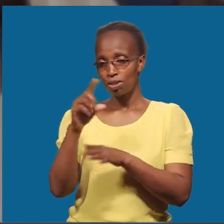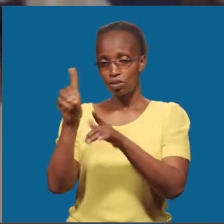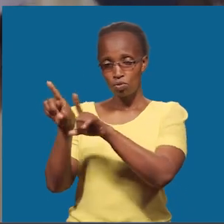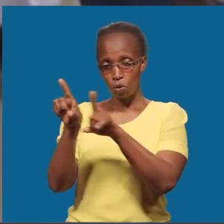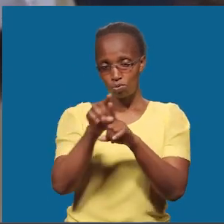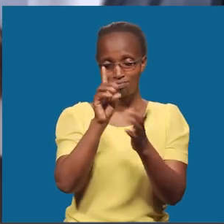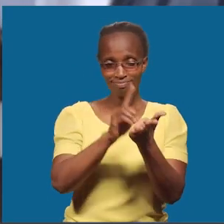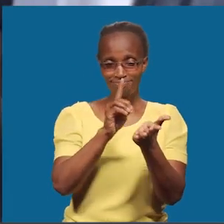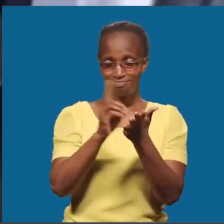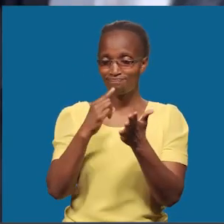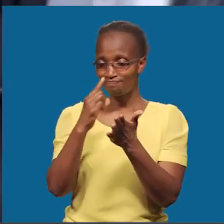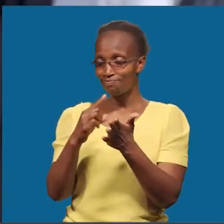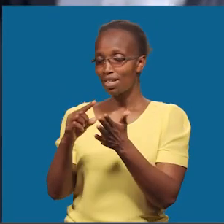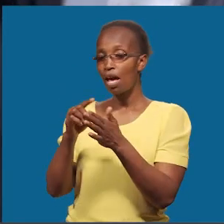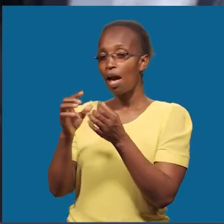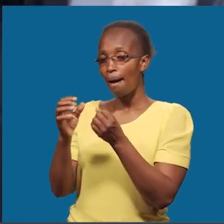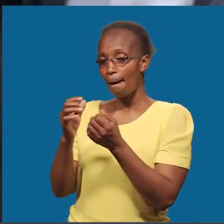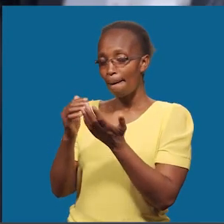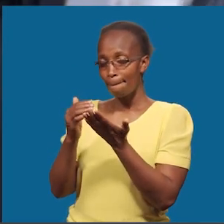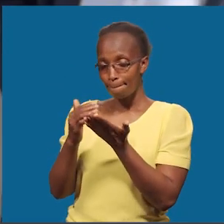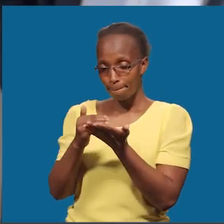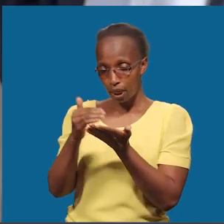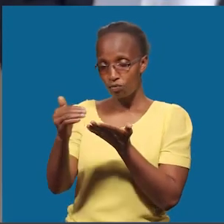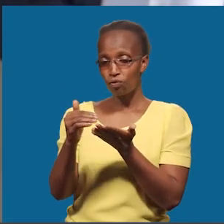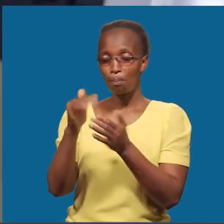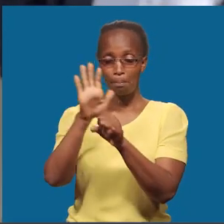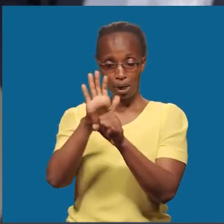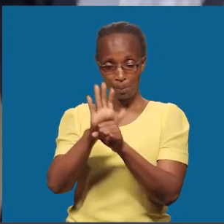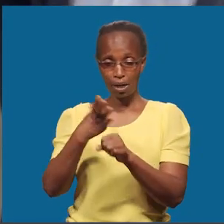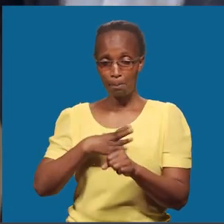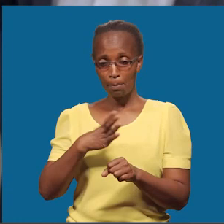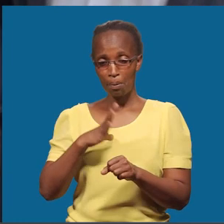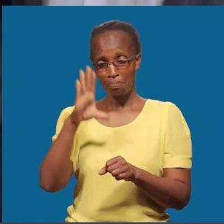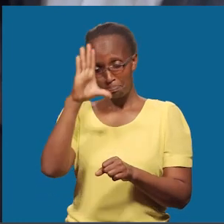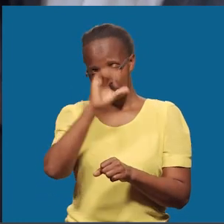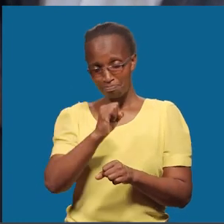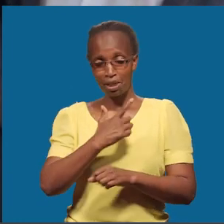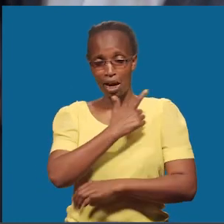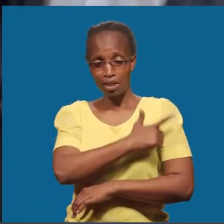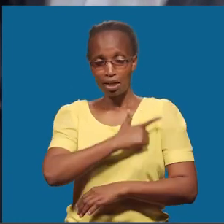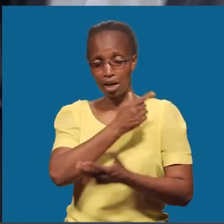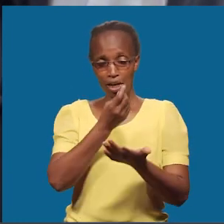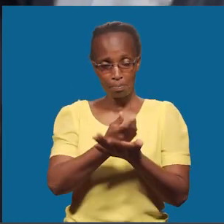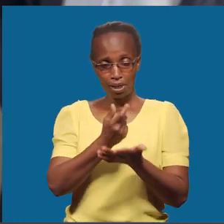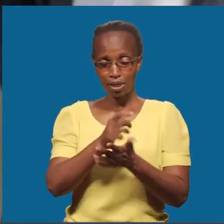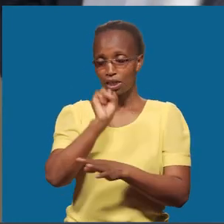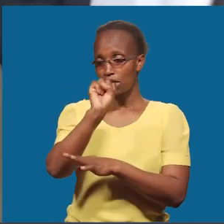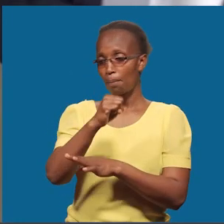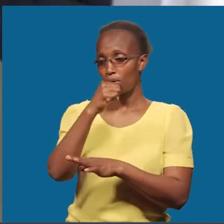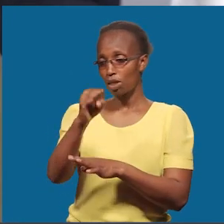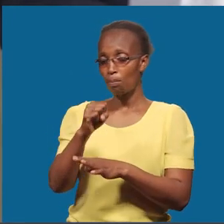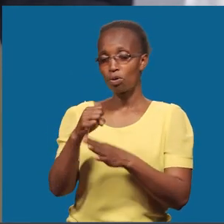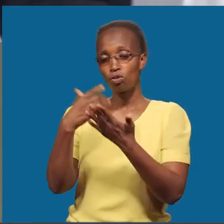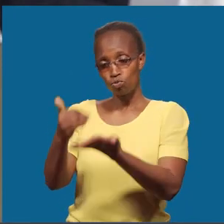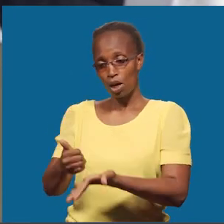wa oncologist alisema kwamba licha wagonjwa wengi kukosa pesa za kugaramia matibabu yao,